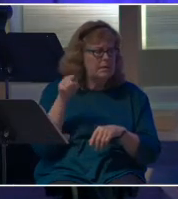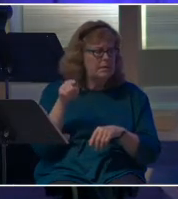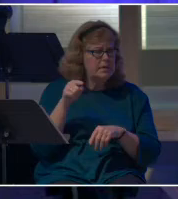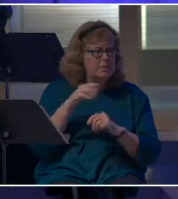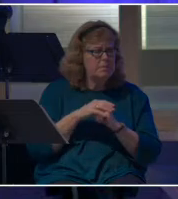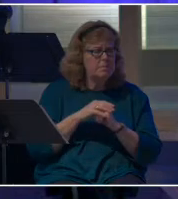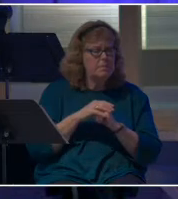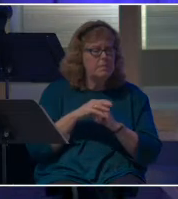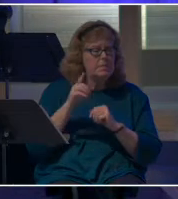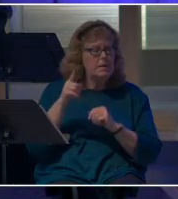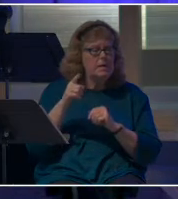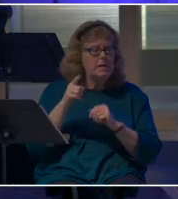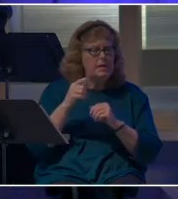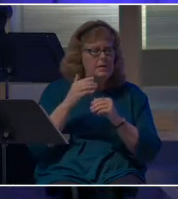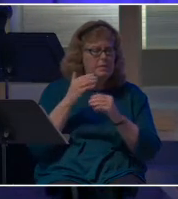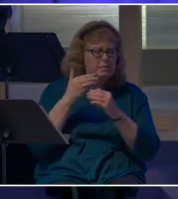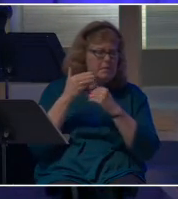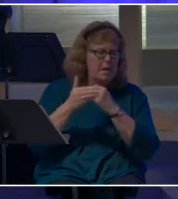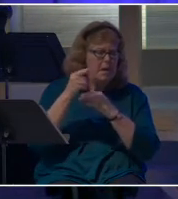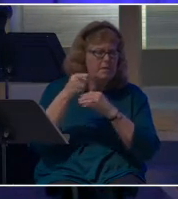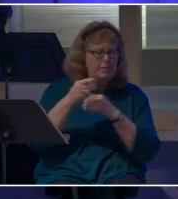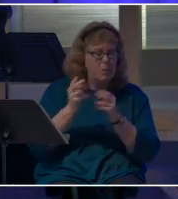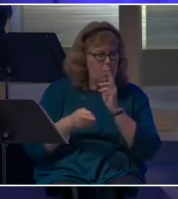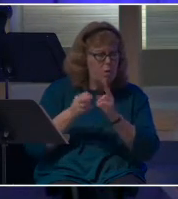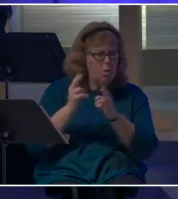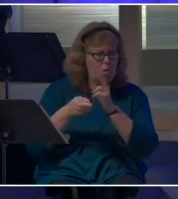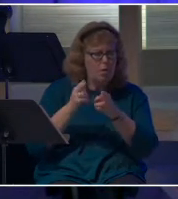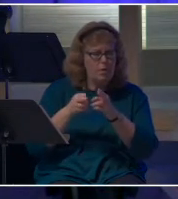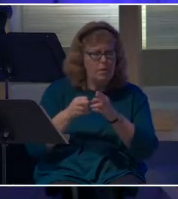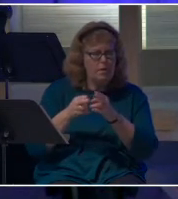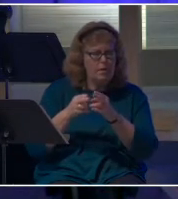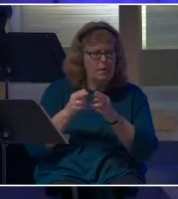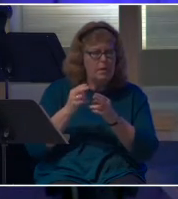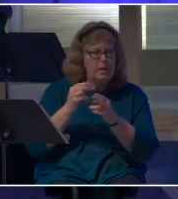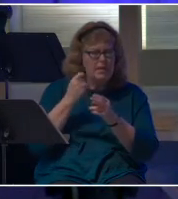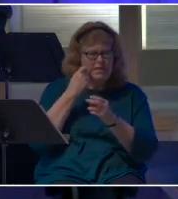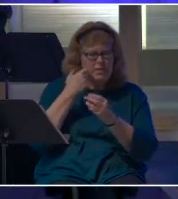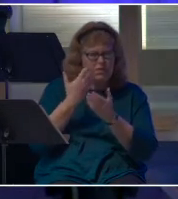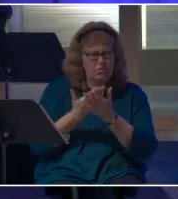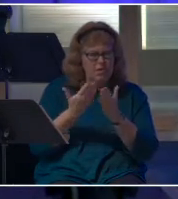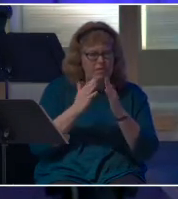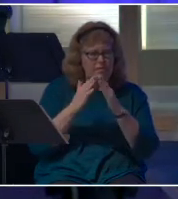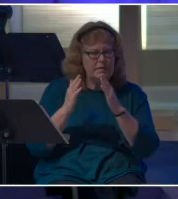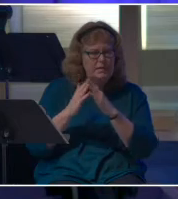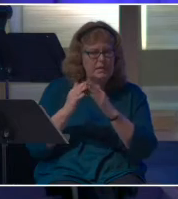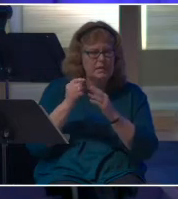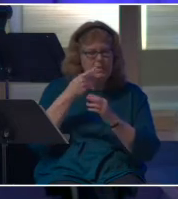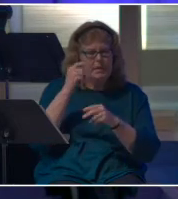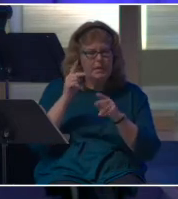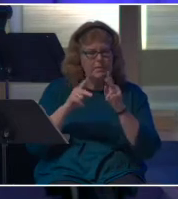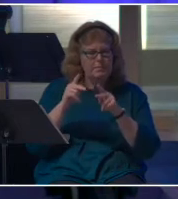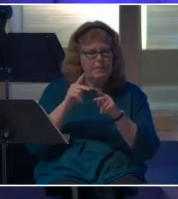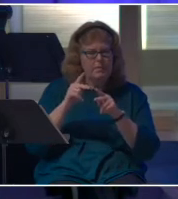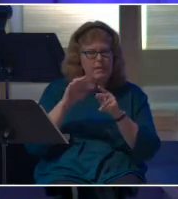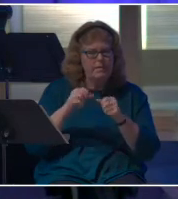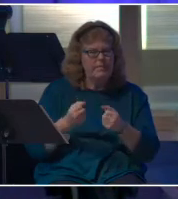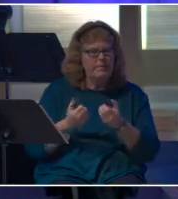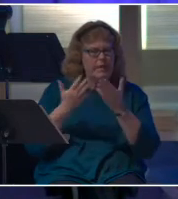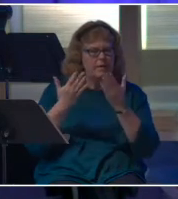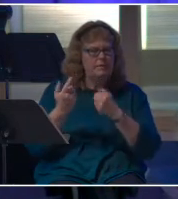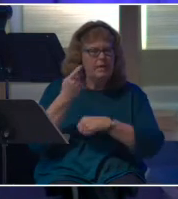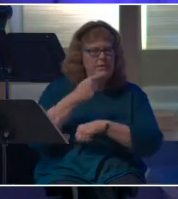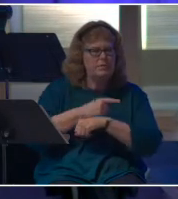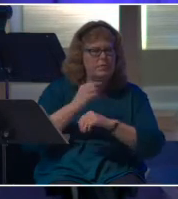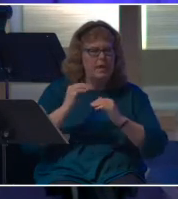Behold, he's just ahead of you. Hurry. He has come just now to the city because the people have a sacrifice today on the